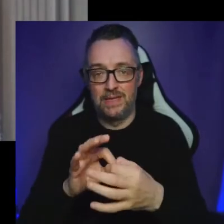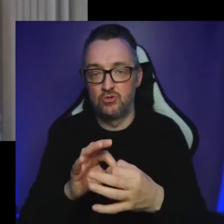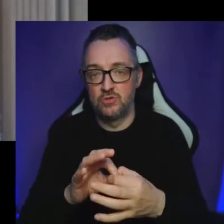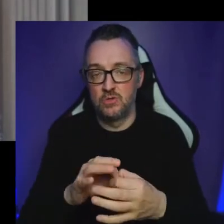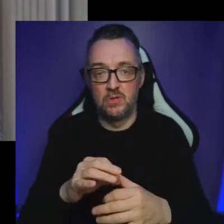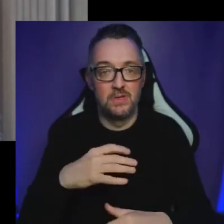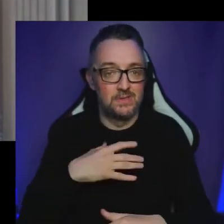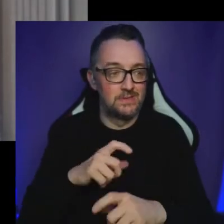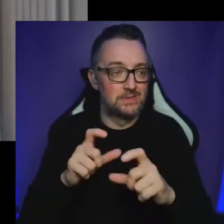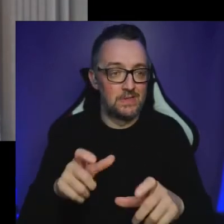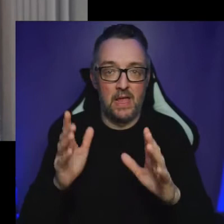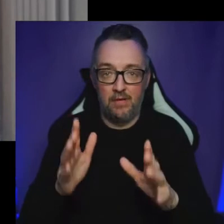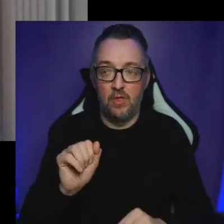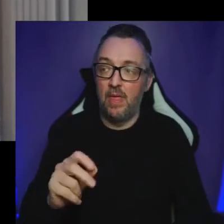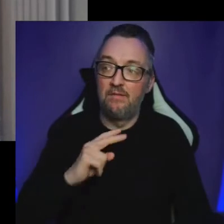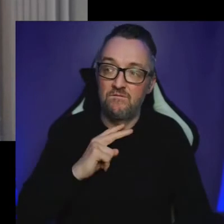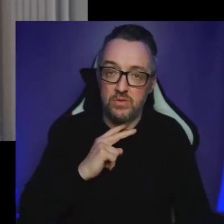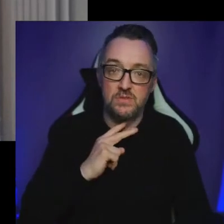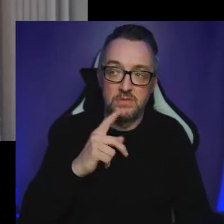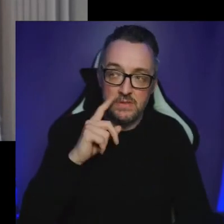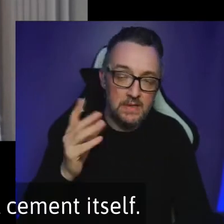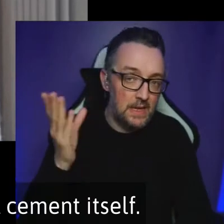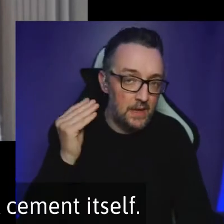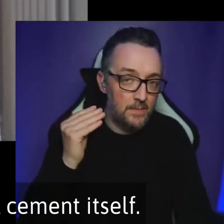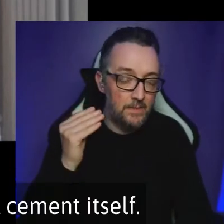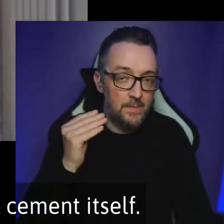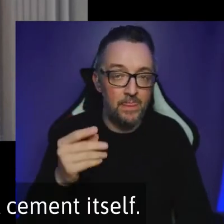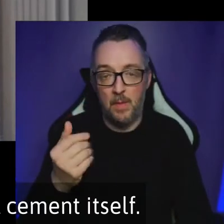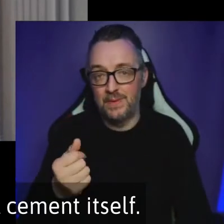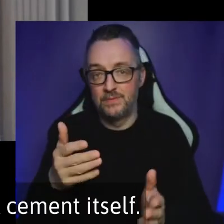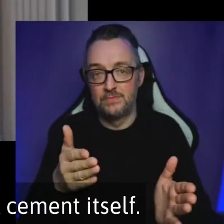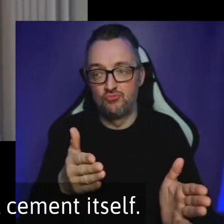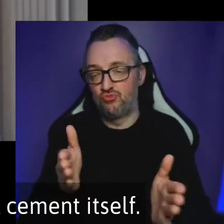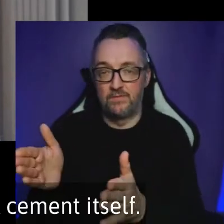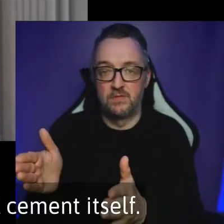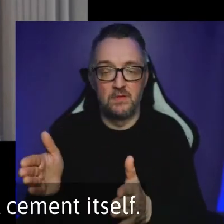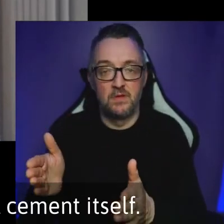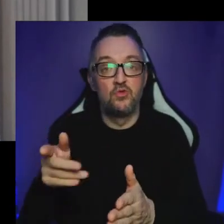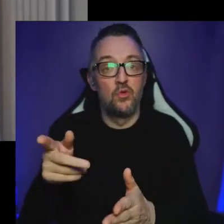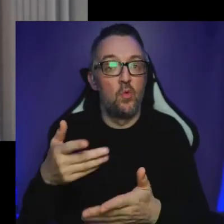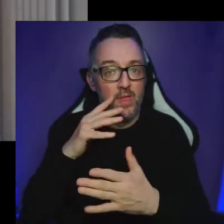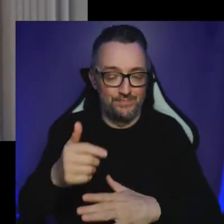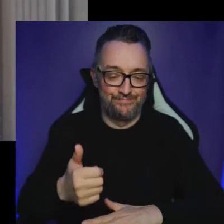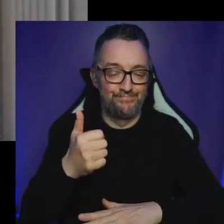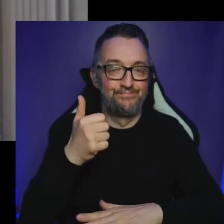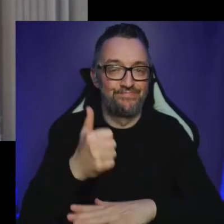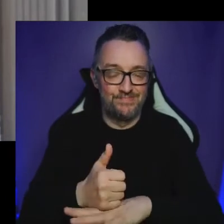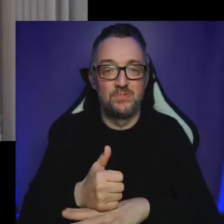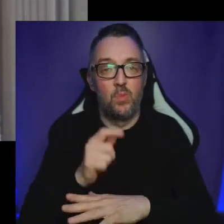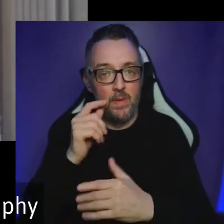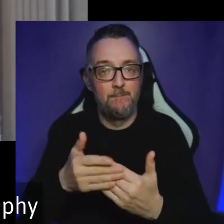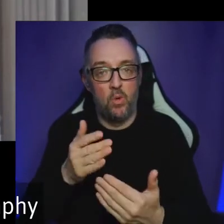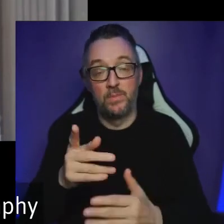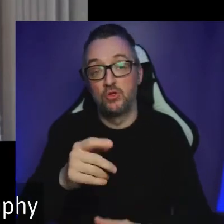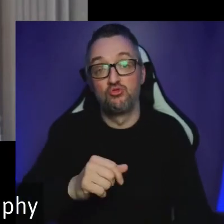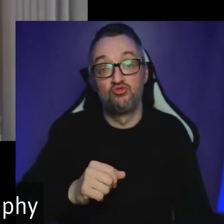We still need to make sure their voice can be heard in the design process. So there's been a big shift in that. I think that will cement itself. I think we'll get a lot more of that.